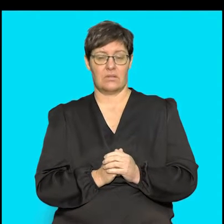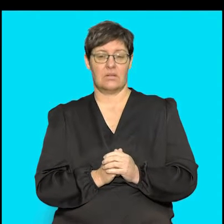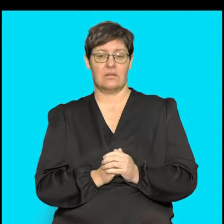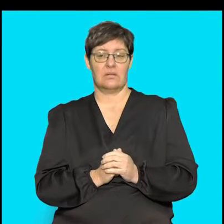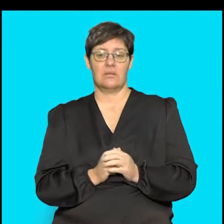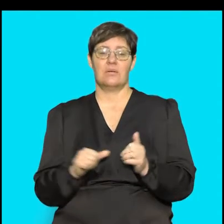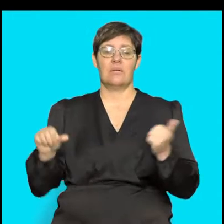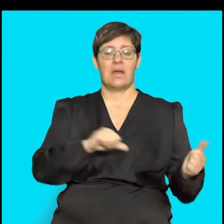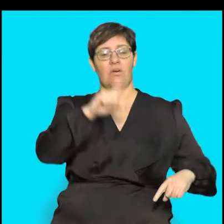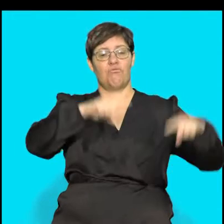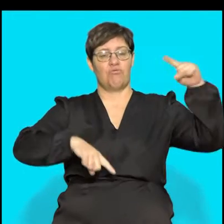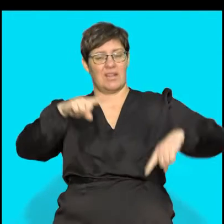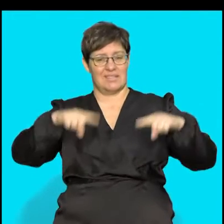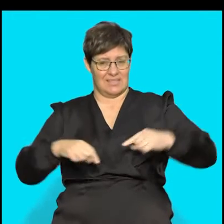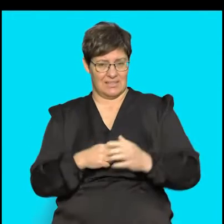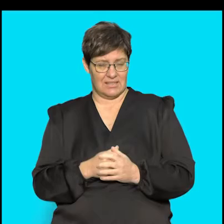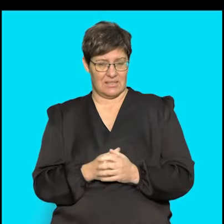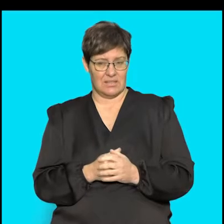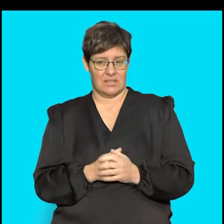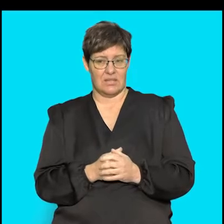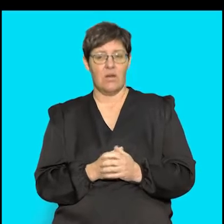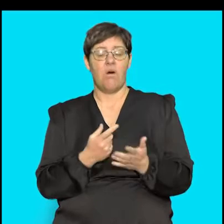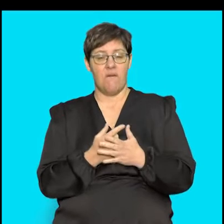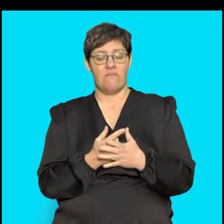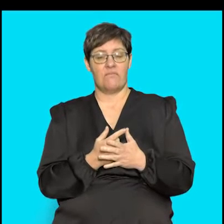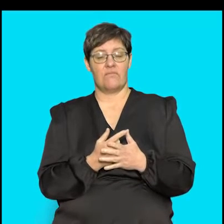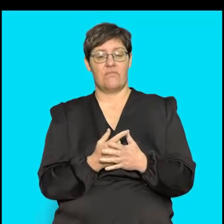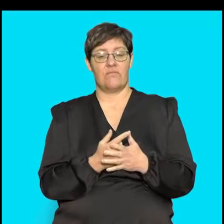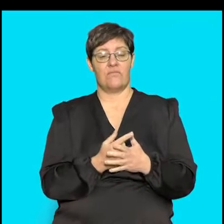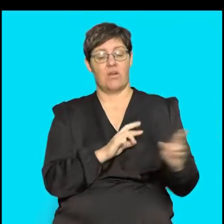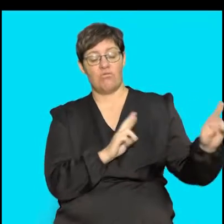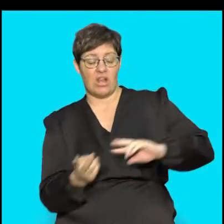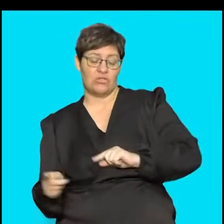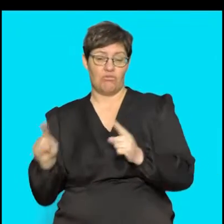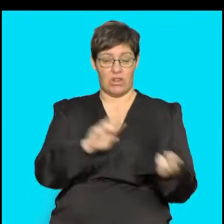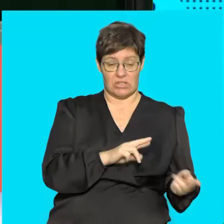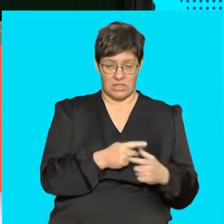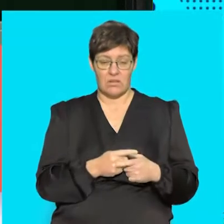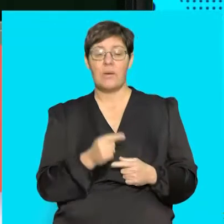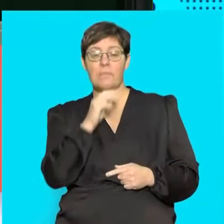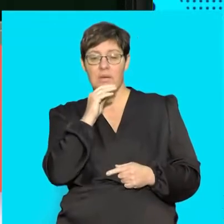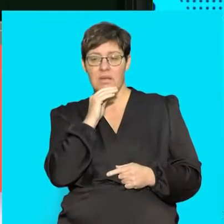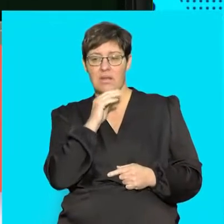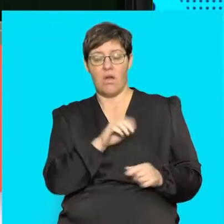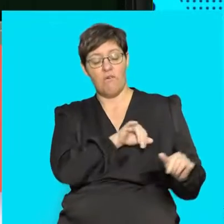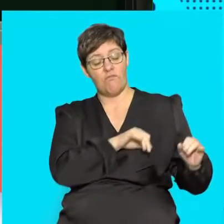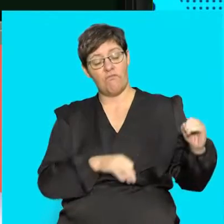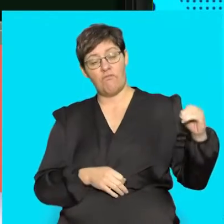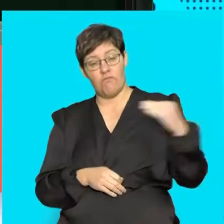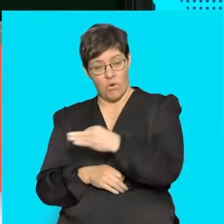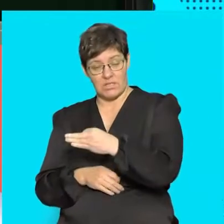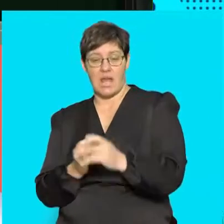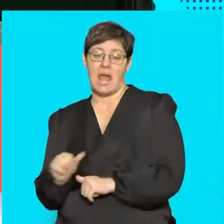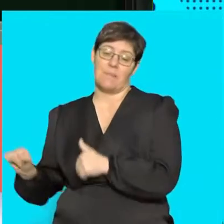Just want to take you back to the rate graph where we spoke about the rates of the reaction. We specifically looked at the rate of my